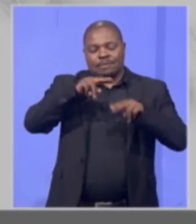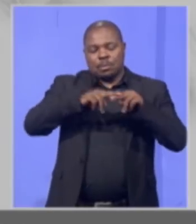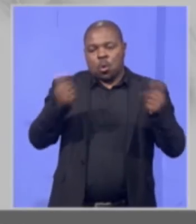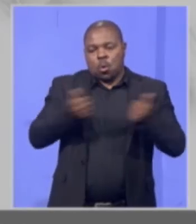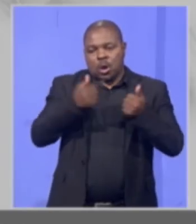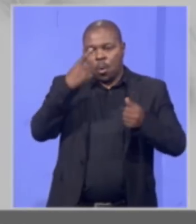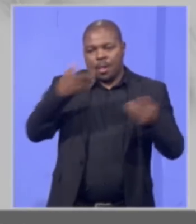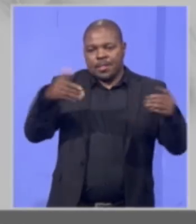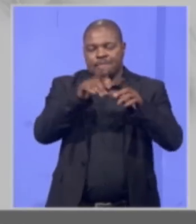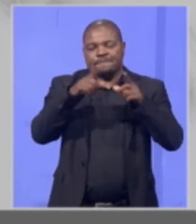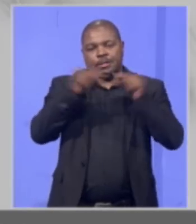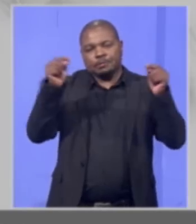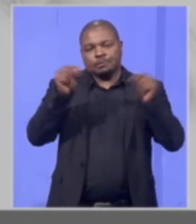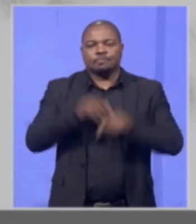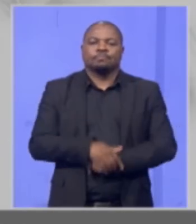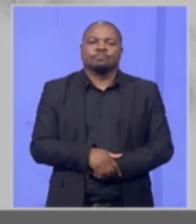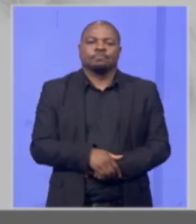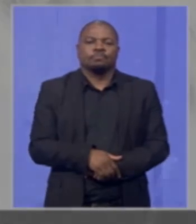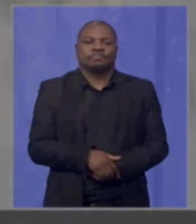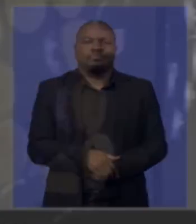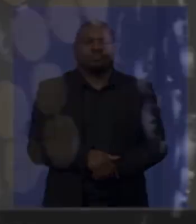2025.